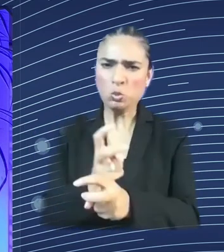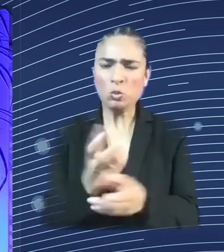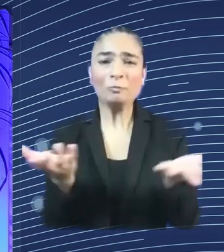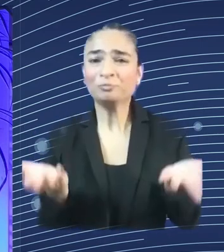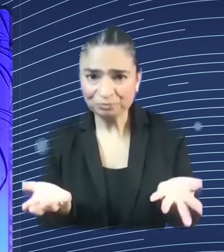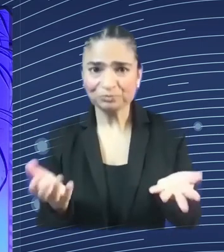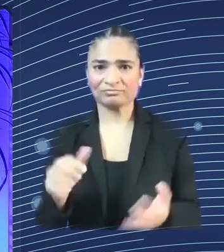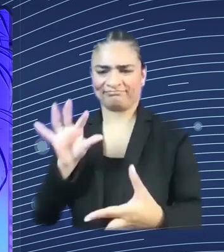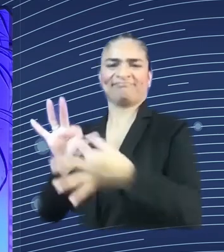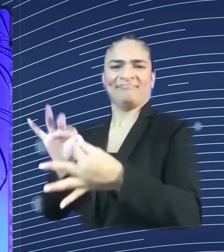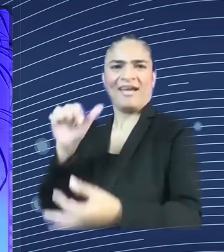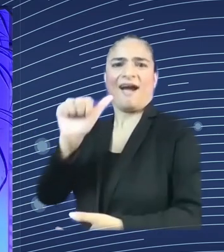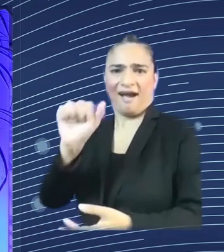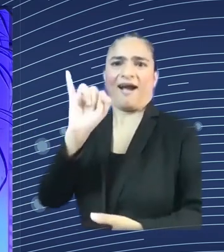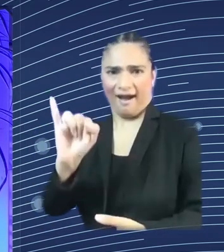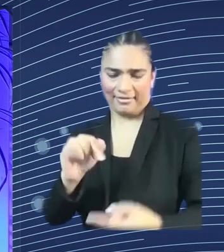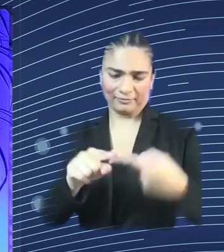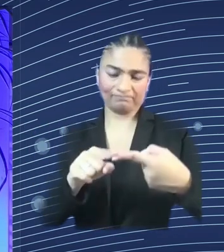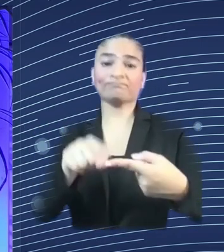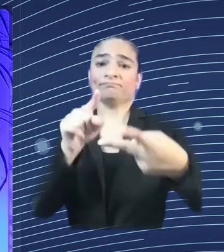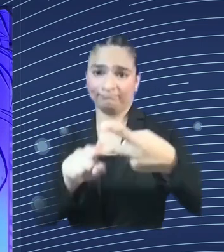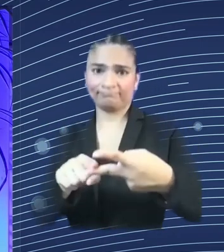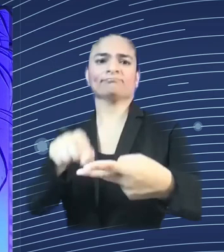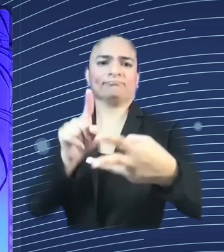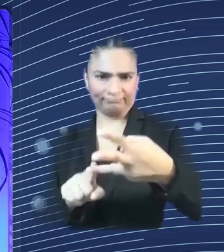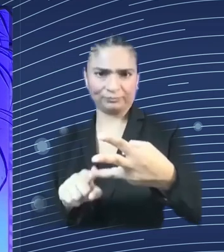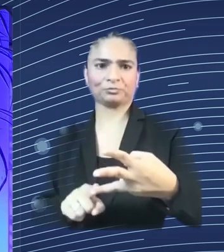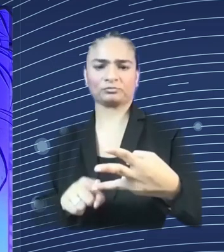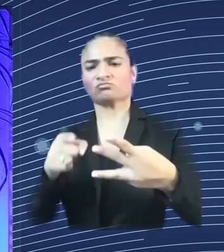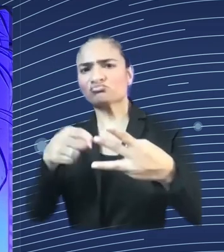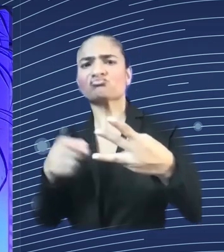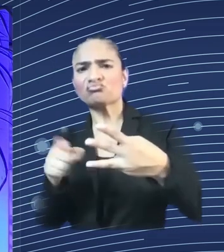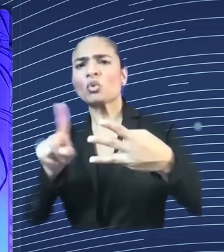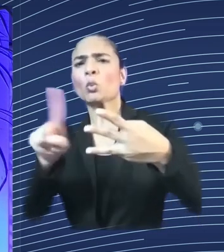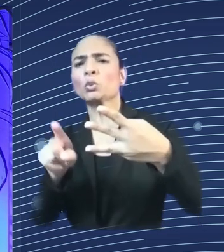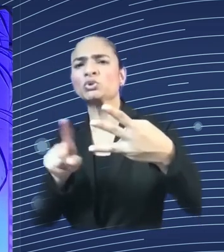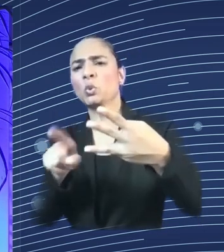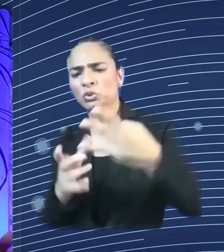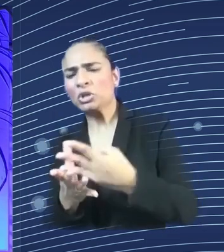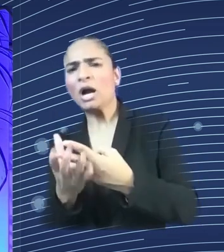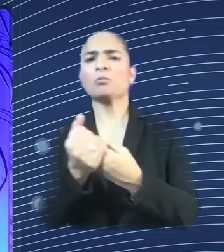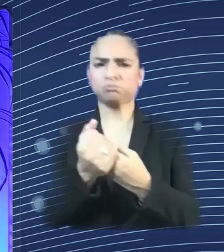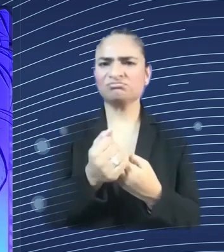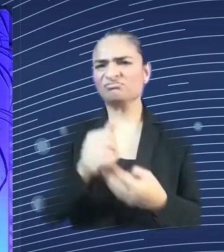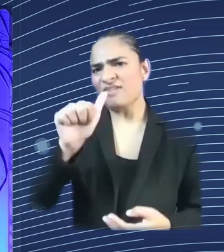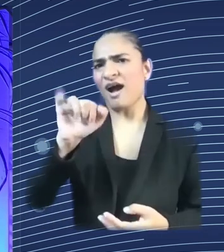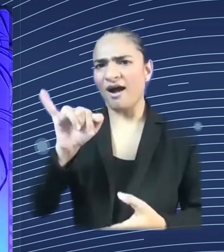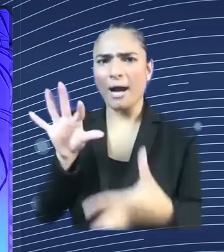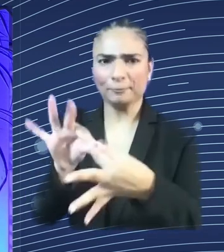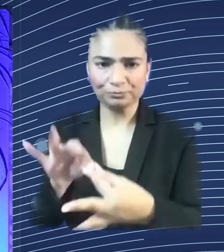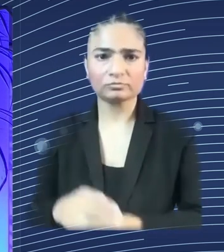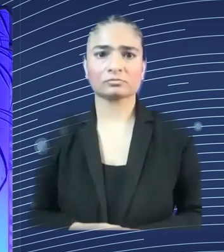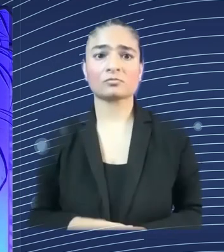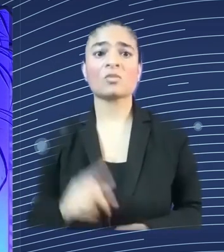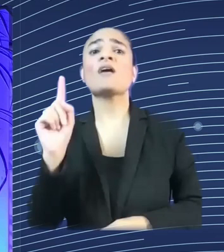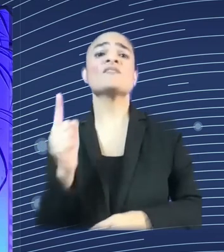context of impact investing, and the second will relate to the social innovation context. The first presentation will be by